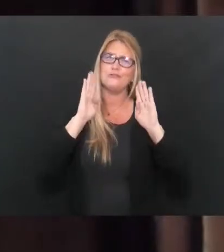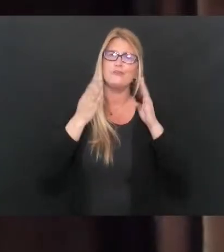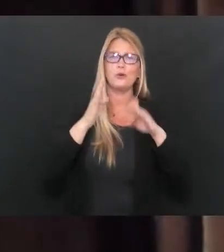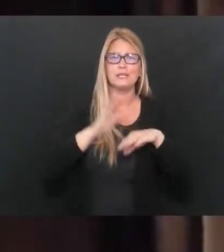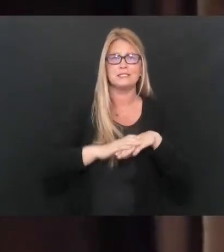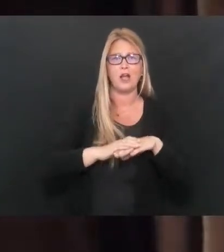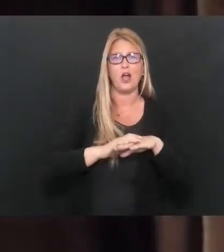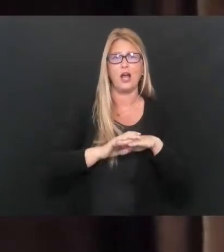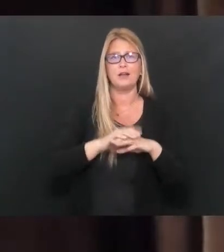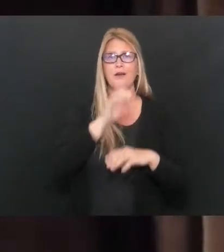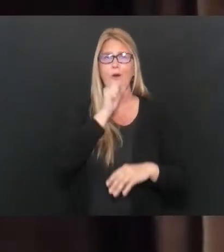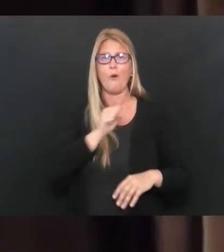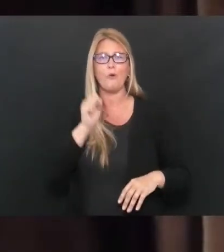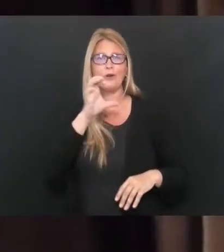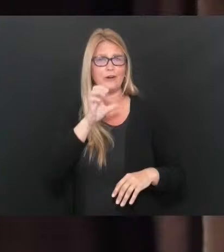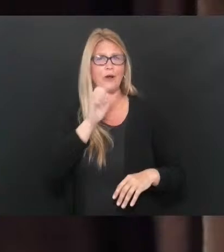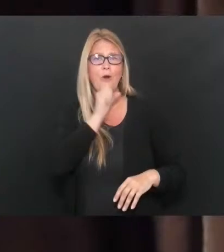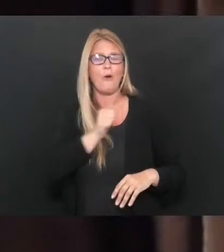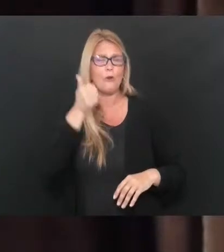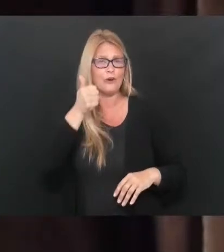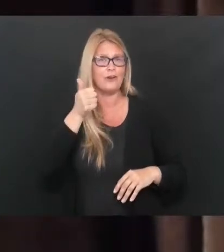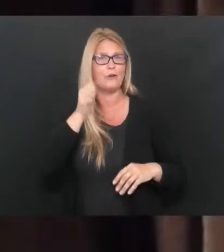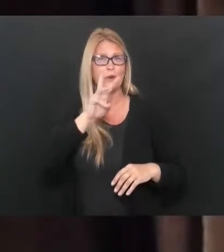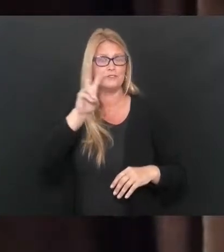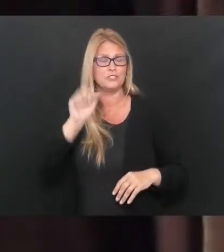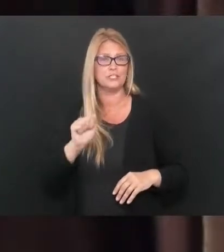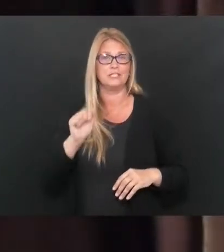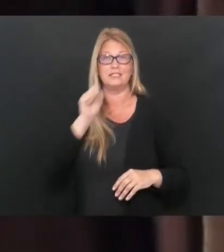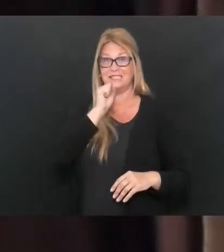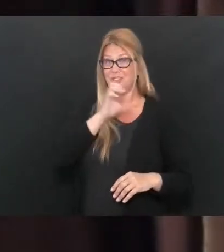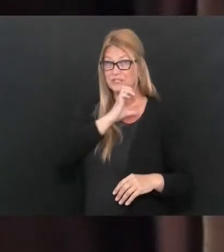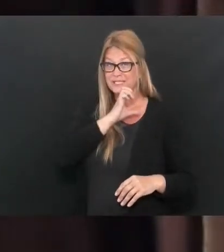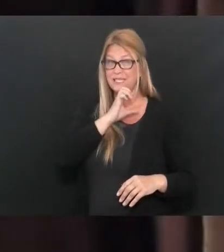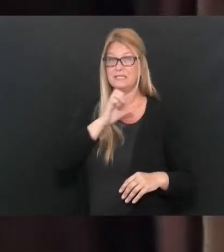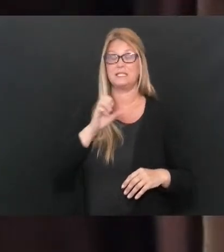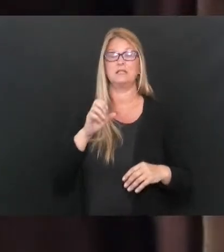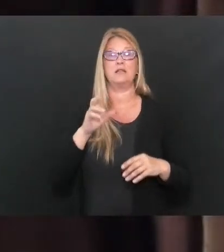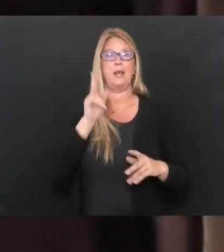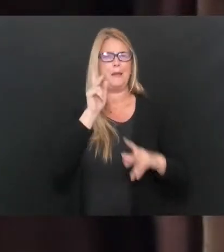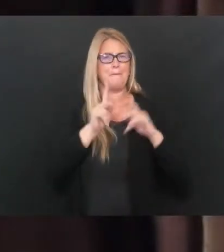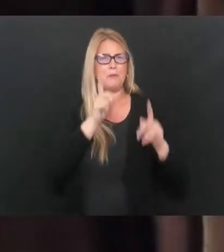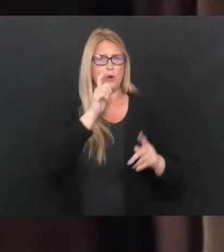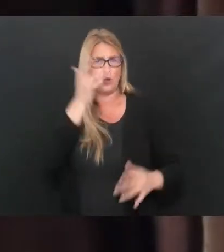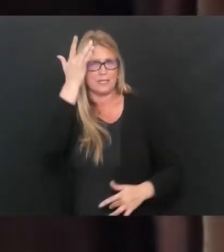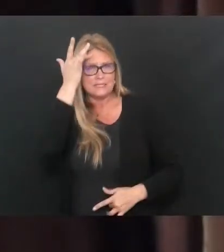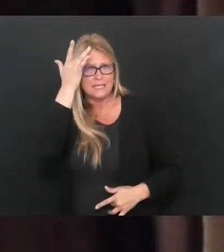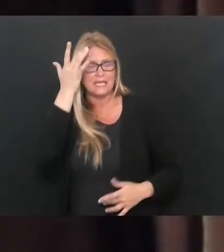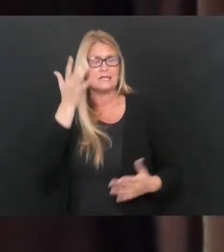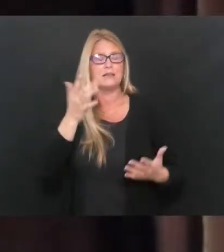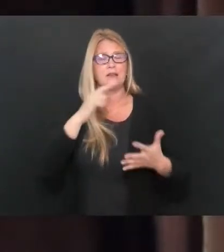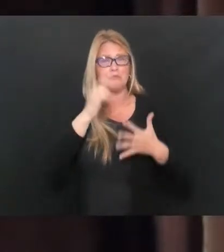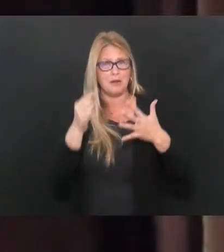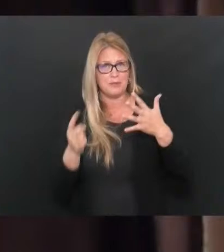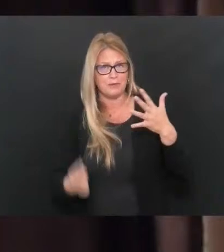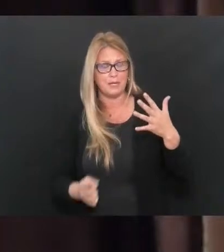Wisdom group, our younger West Virginians, particularly those with pre-existing medical conditions. So it is